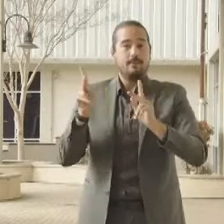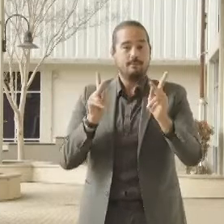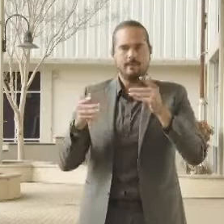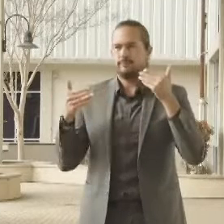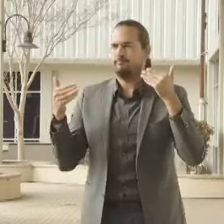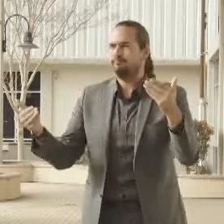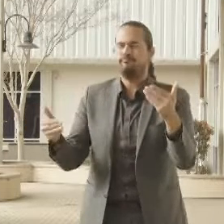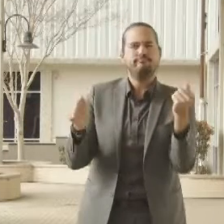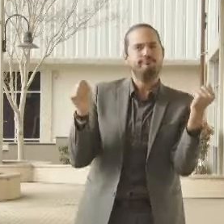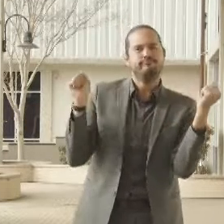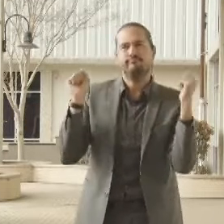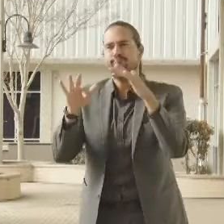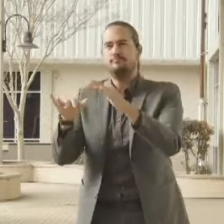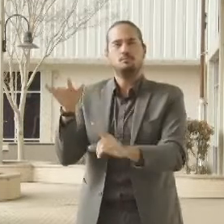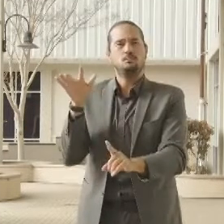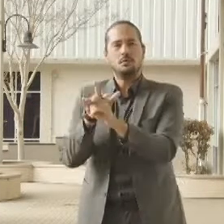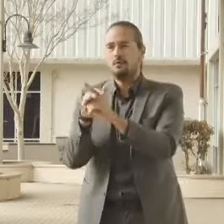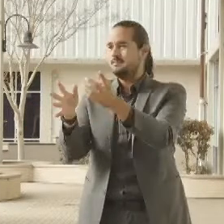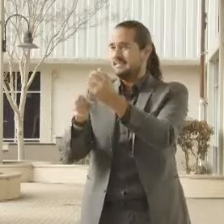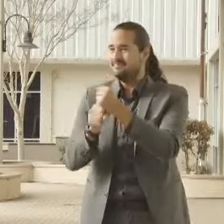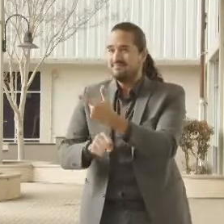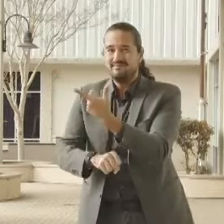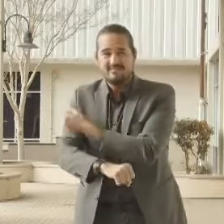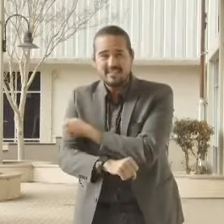boosted. We now have